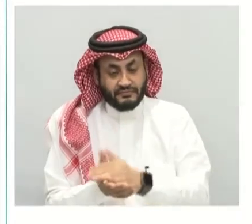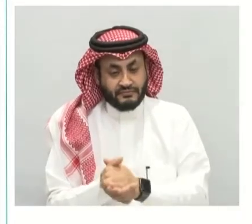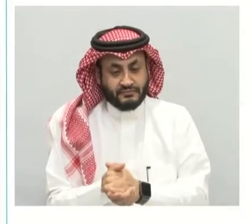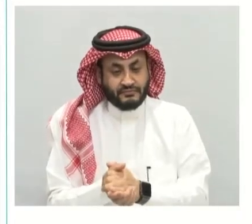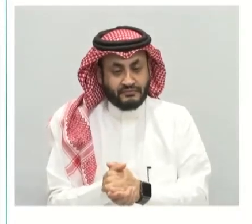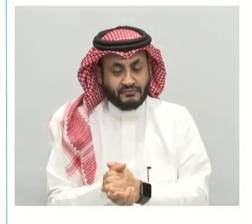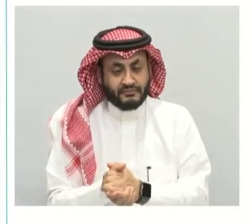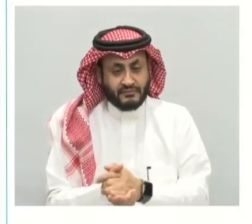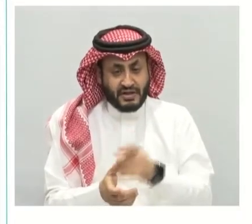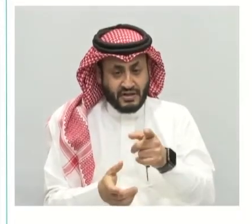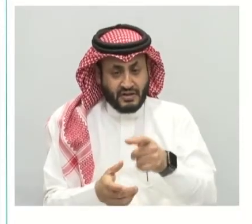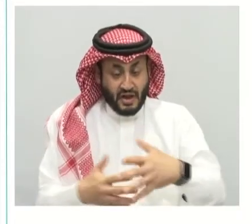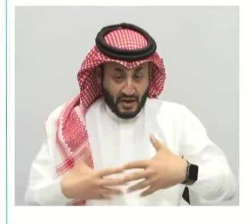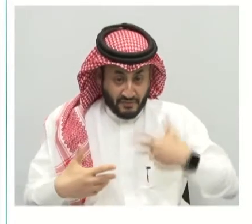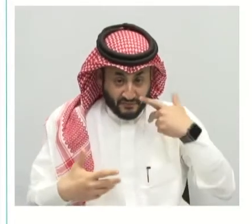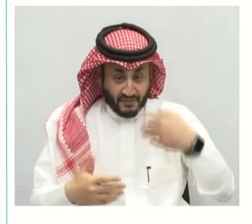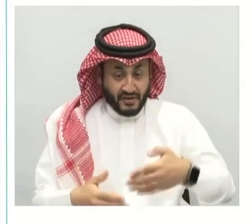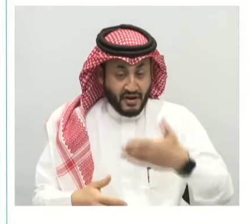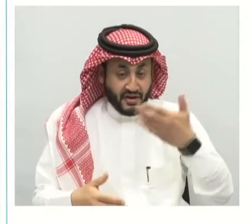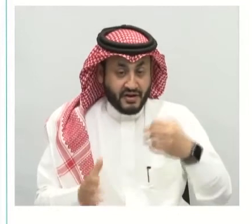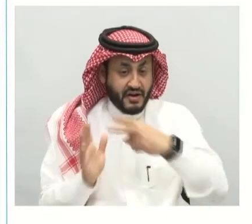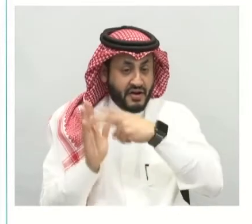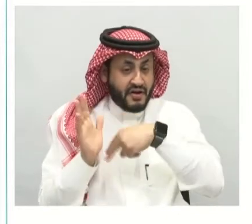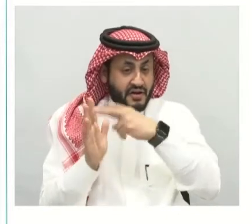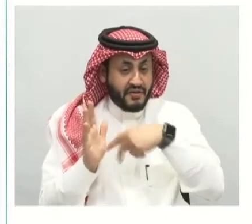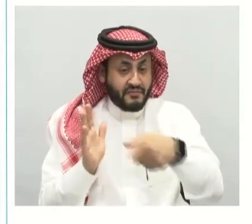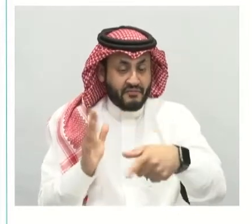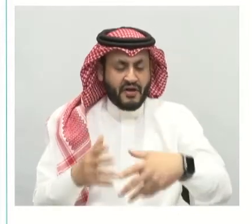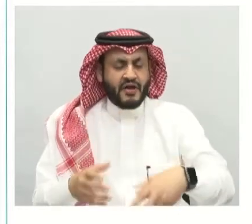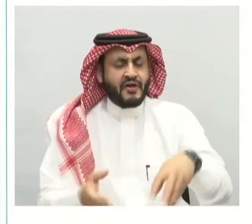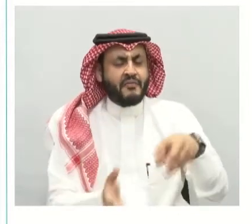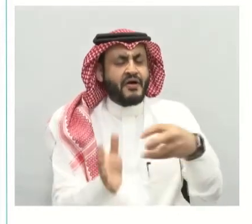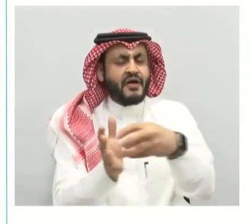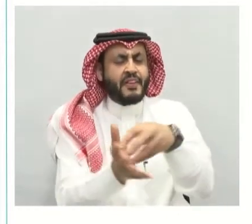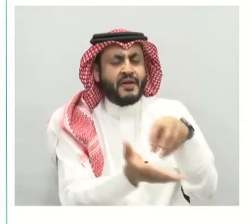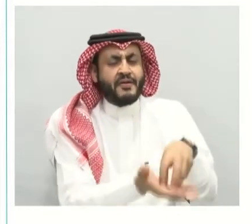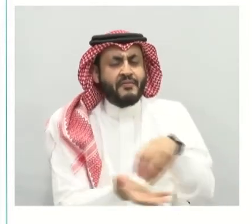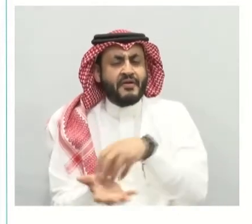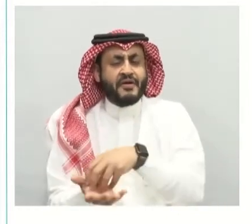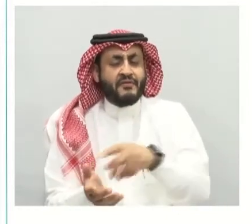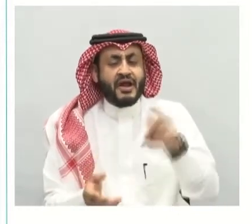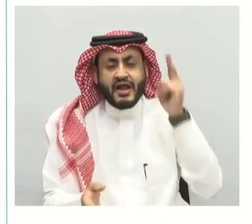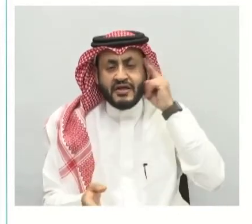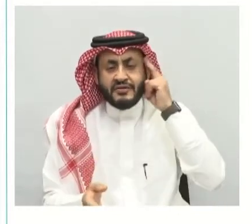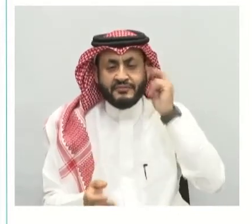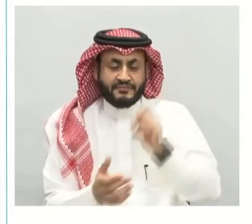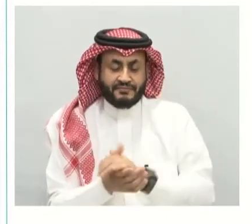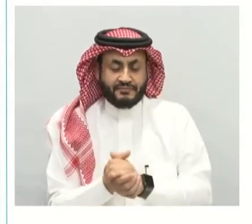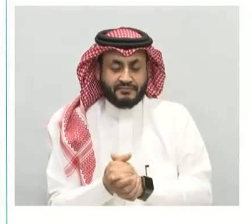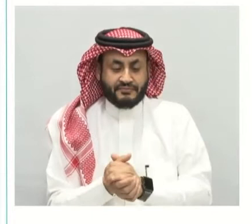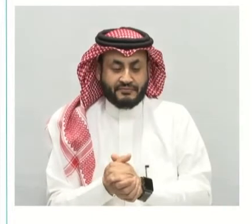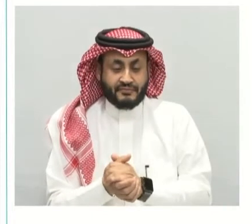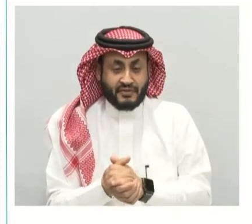Also, we have this interesting reading text about the places that we can visit in Saudi Arabia. And we